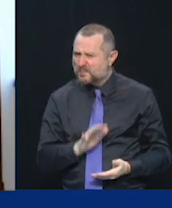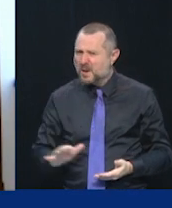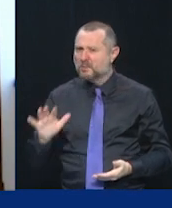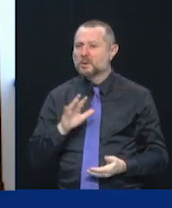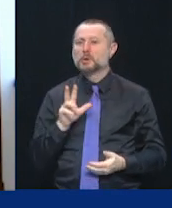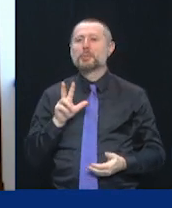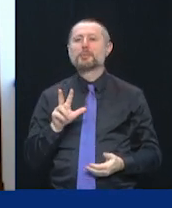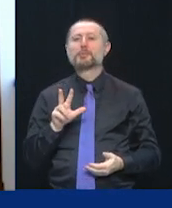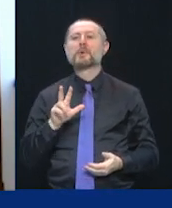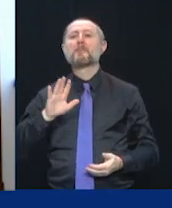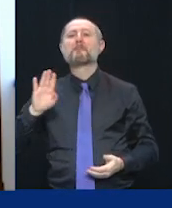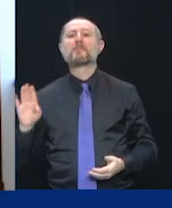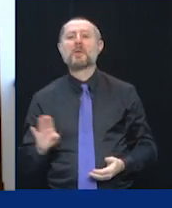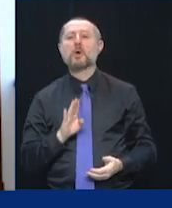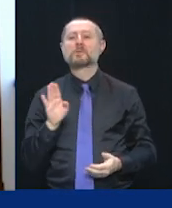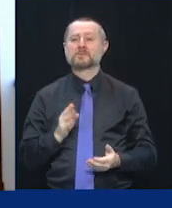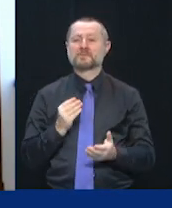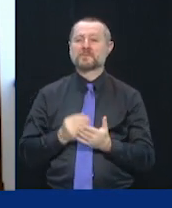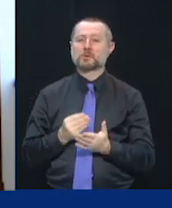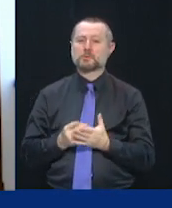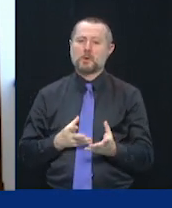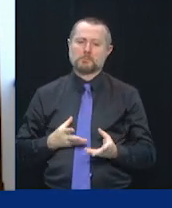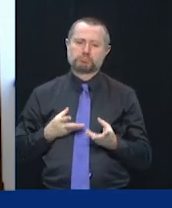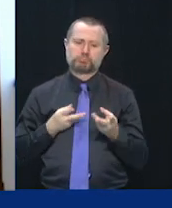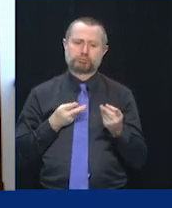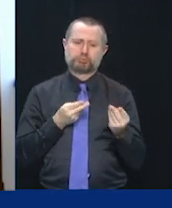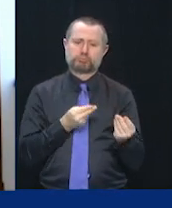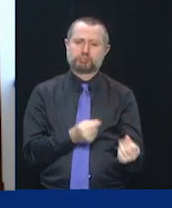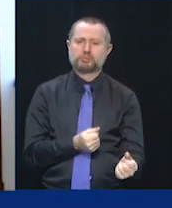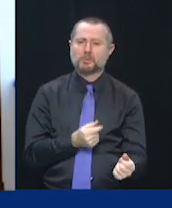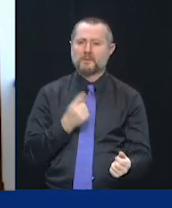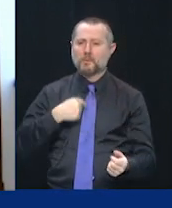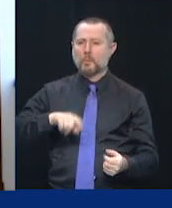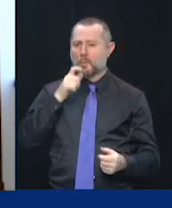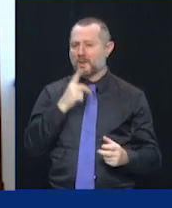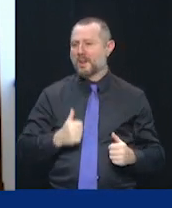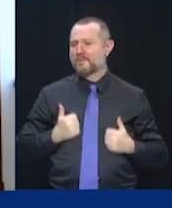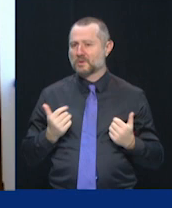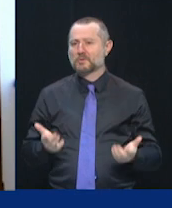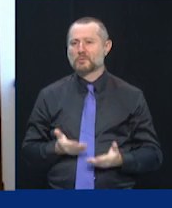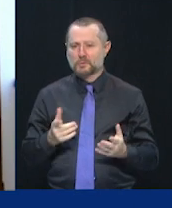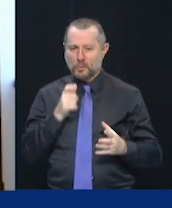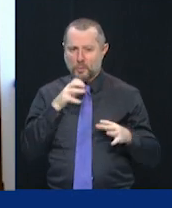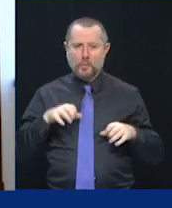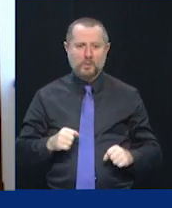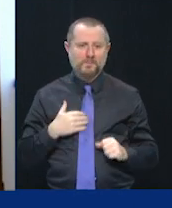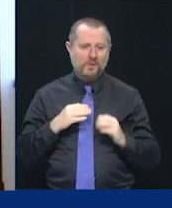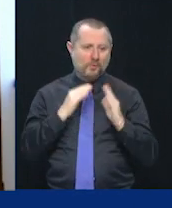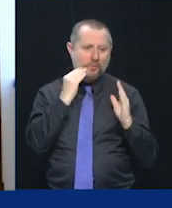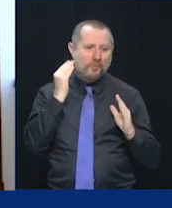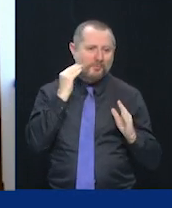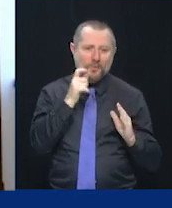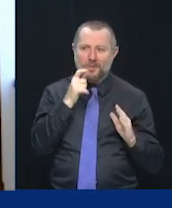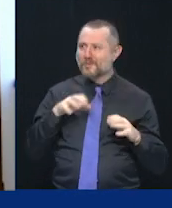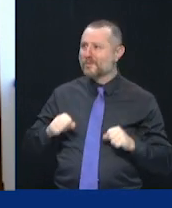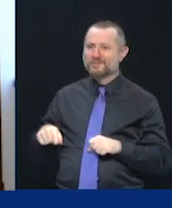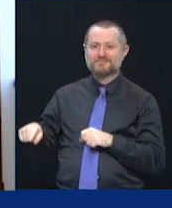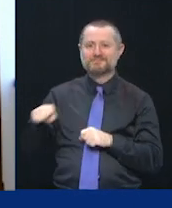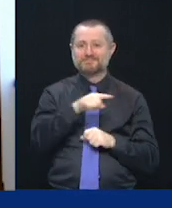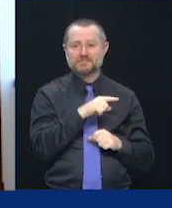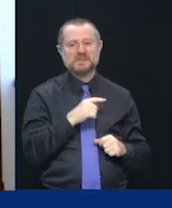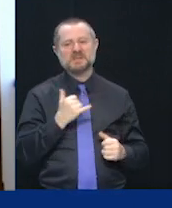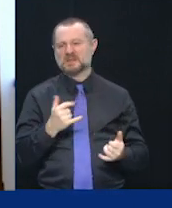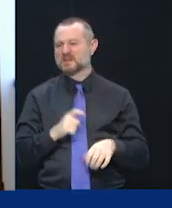billion out of the pockets of our homeowners in the state. It's high time we got this thing